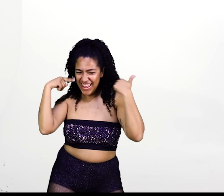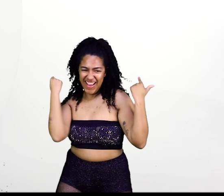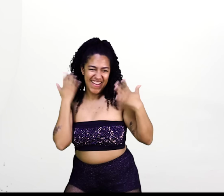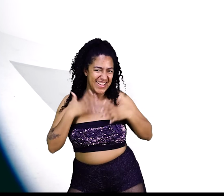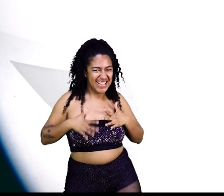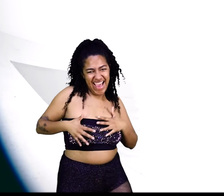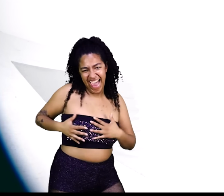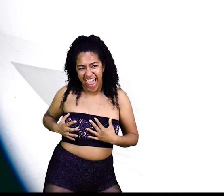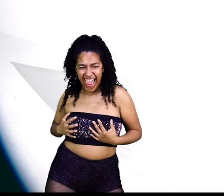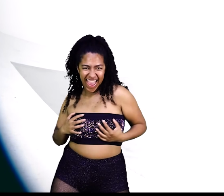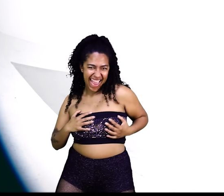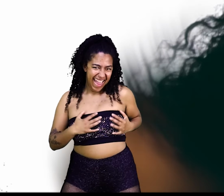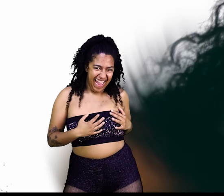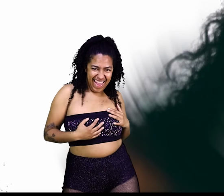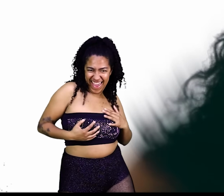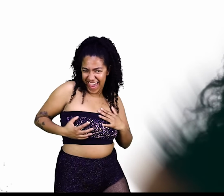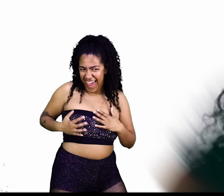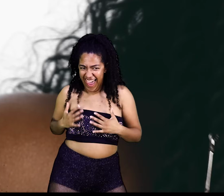Freak like me.